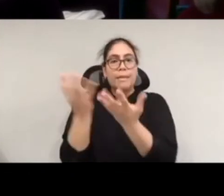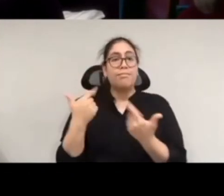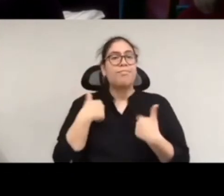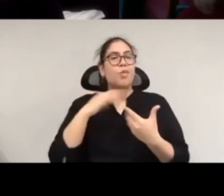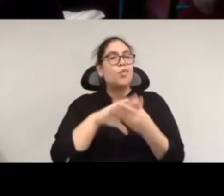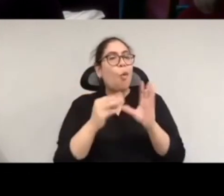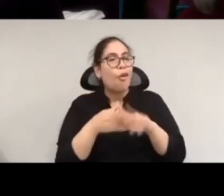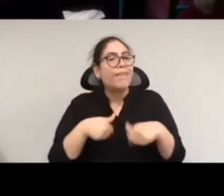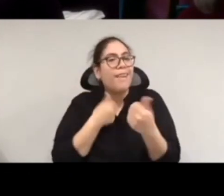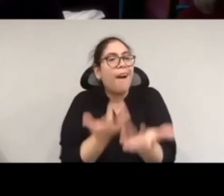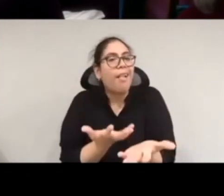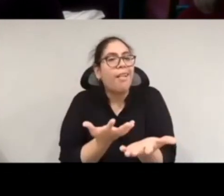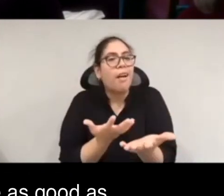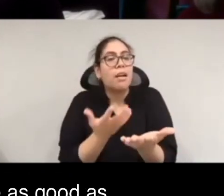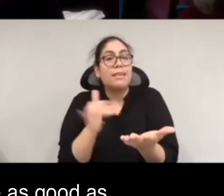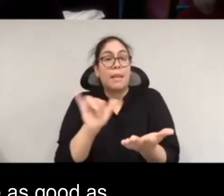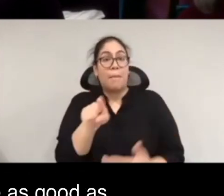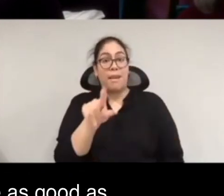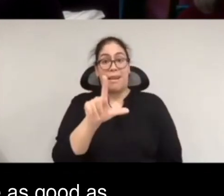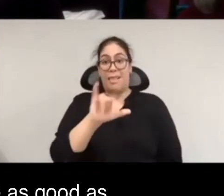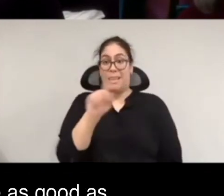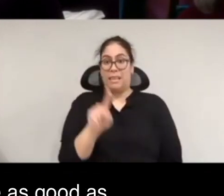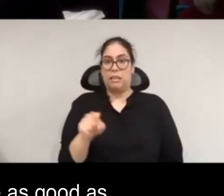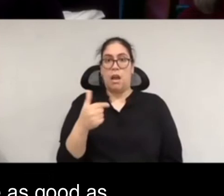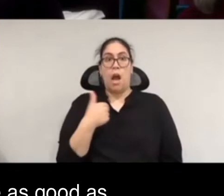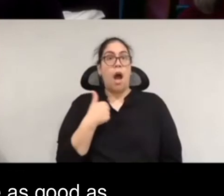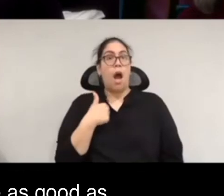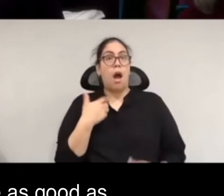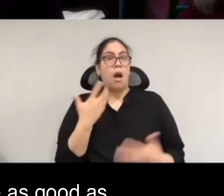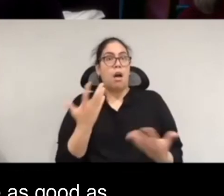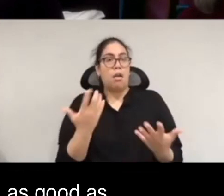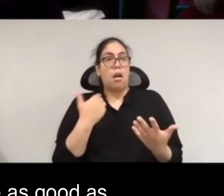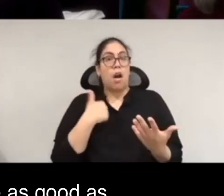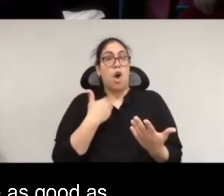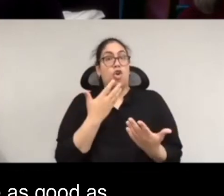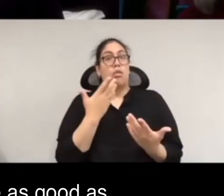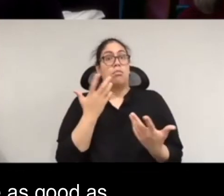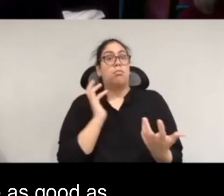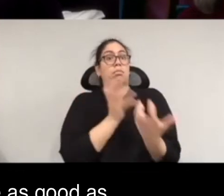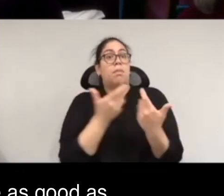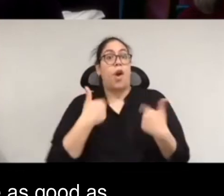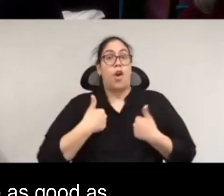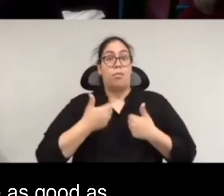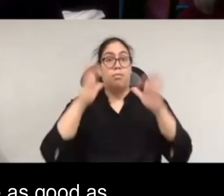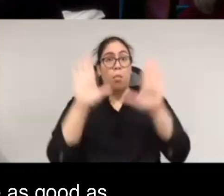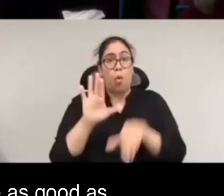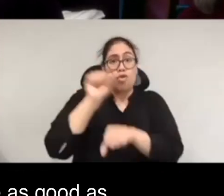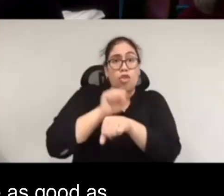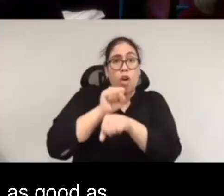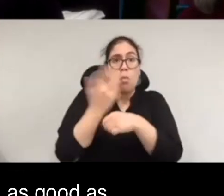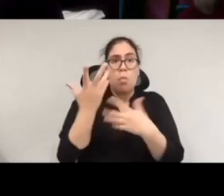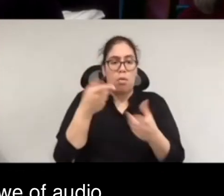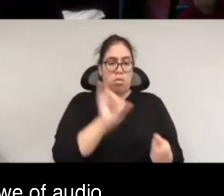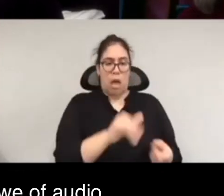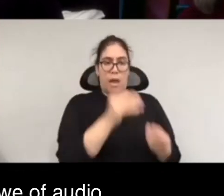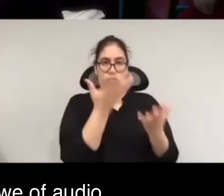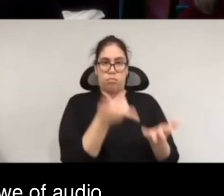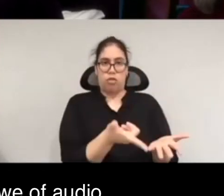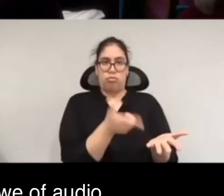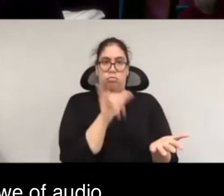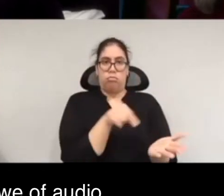I can only be, as Liz was saying, I can only be as good as the project and the writers. I